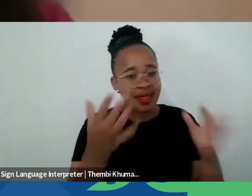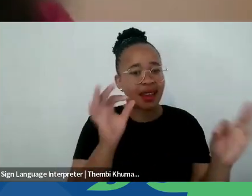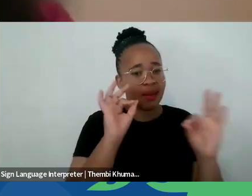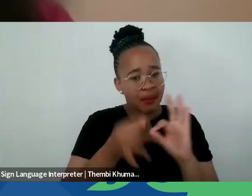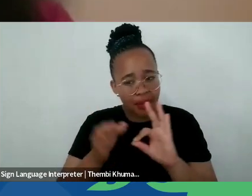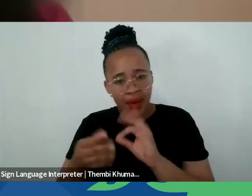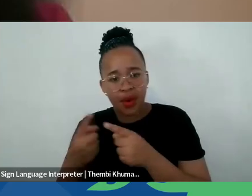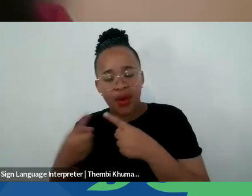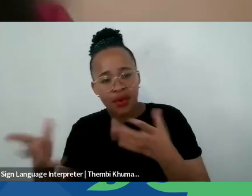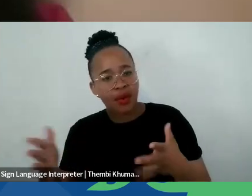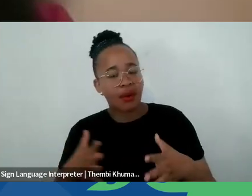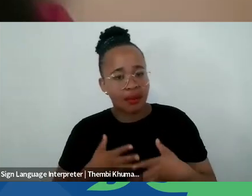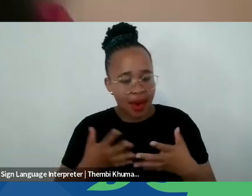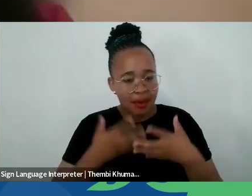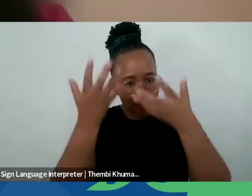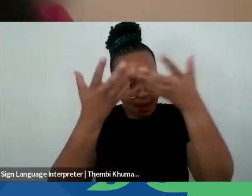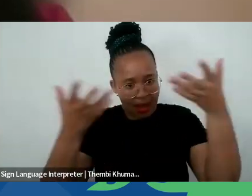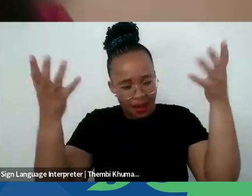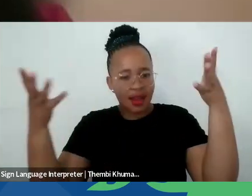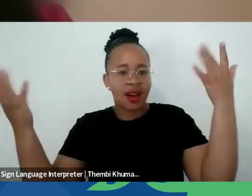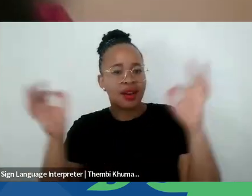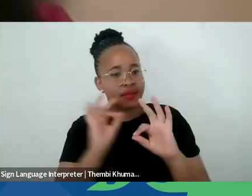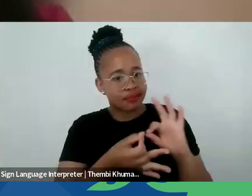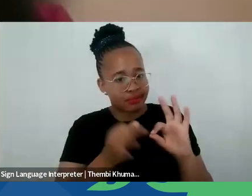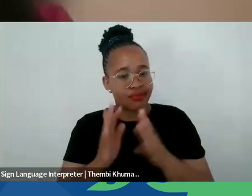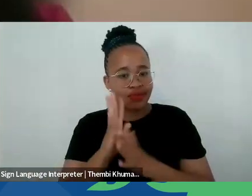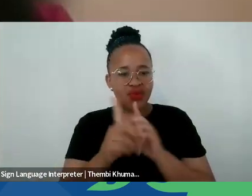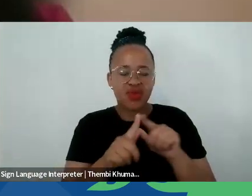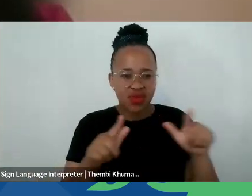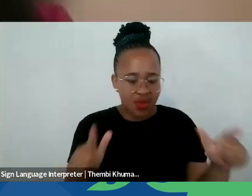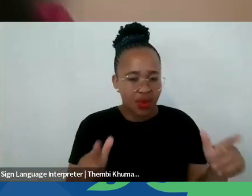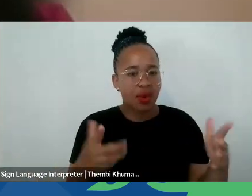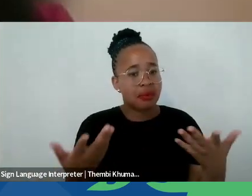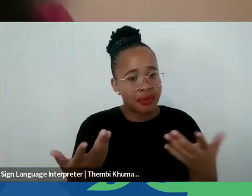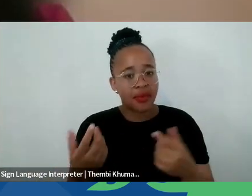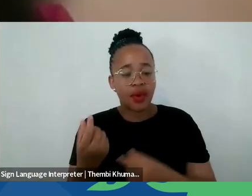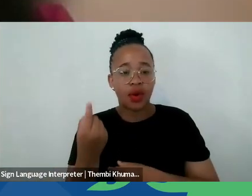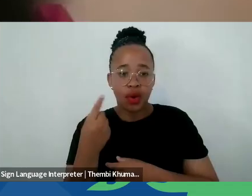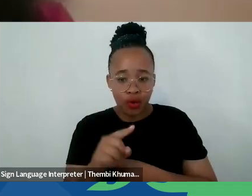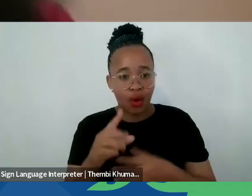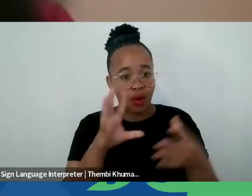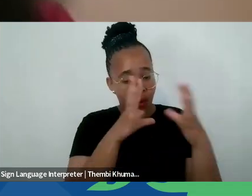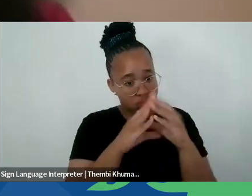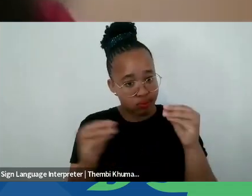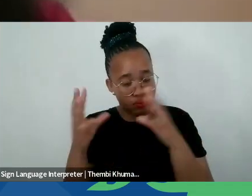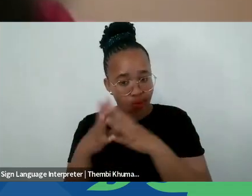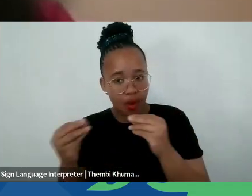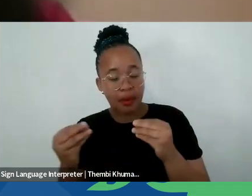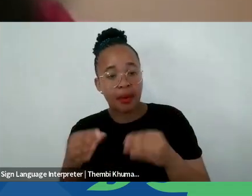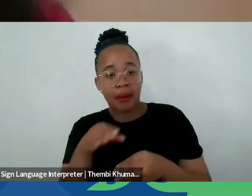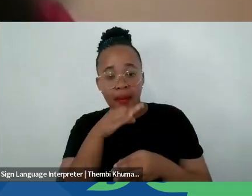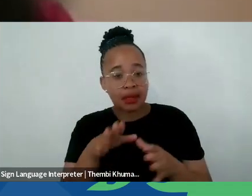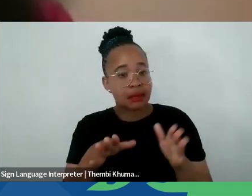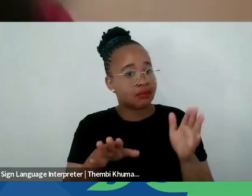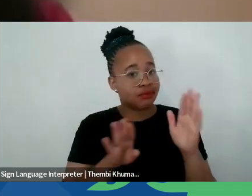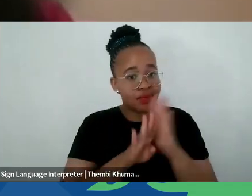Happy Clouds for the French and sign language interpretation. This website or this webinar would not also be